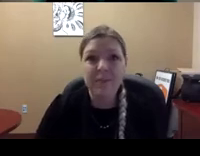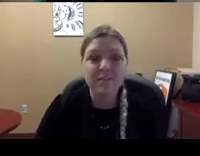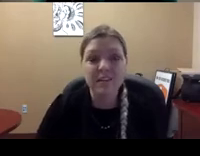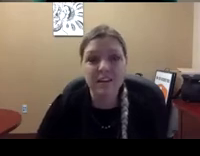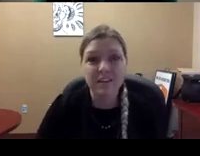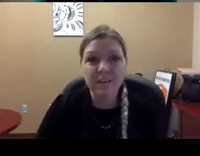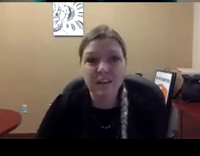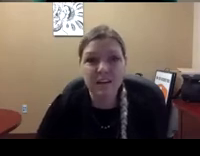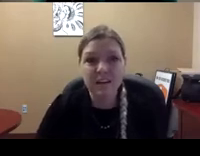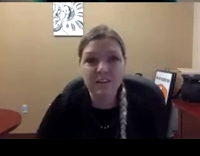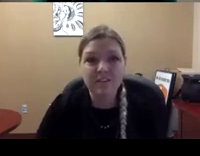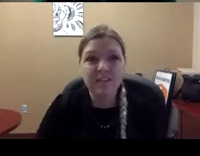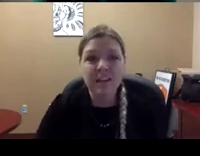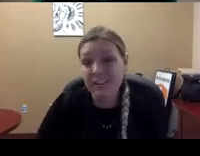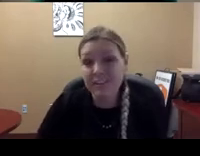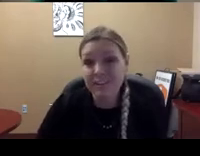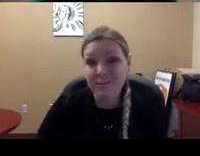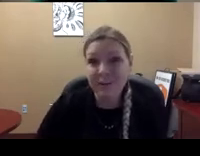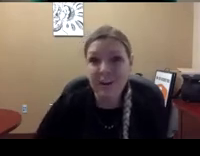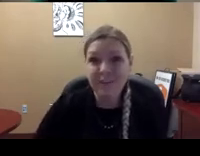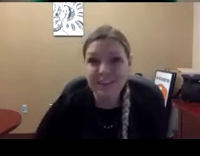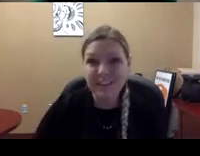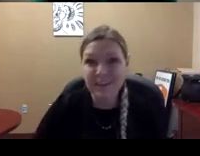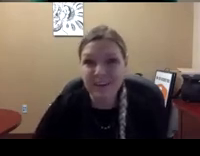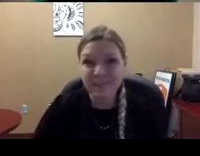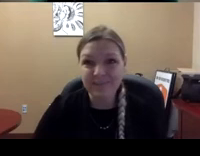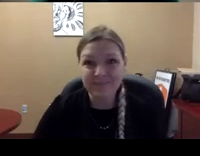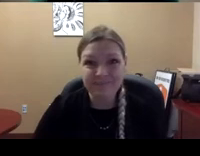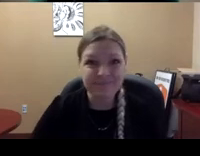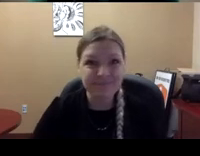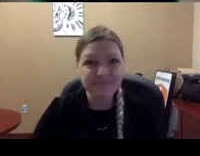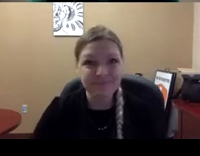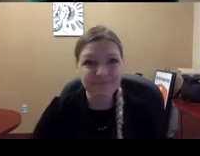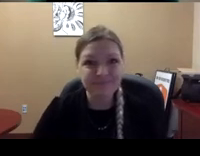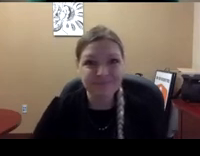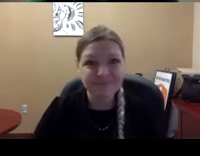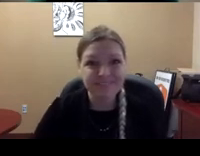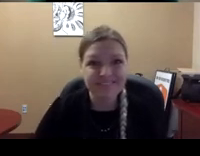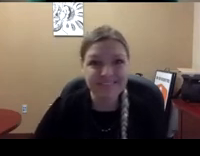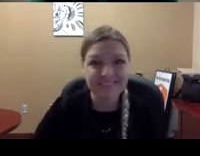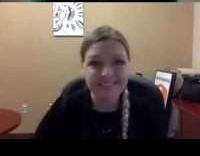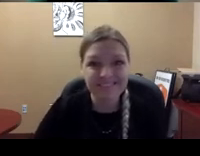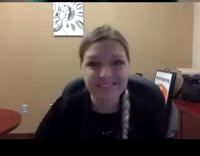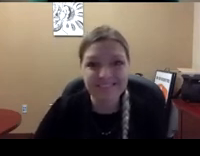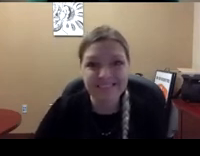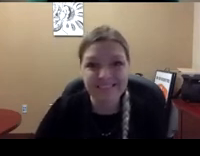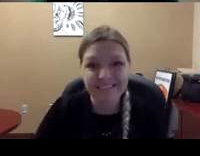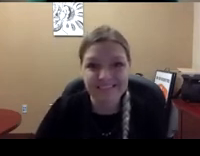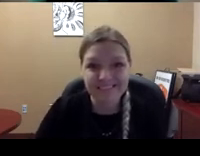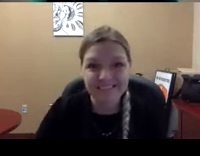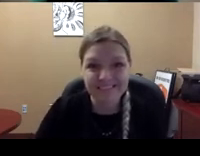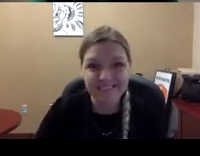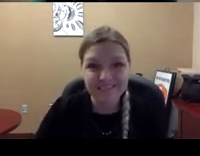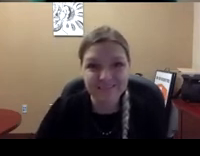hearing about in the media and in the news. So what do you have for us today, Bonny? Well, thanks, Chelsea. A couple of the